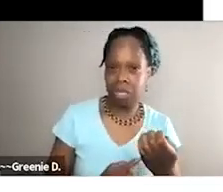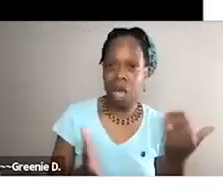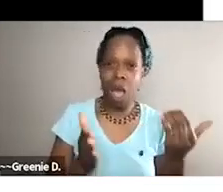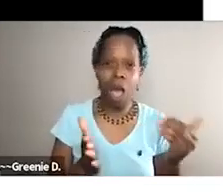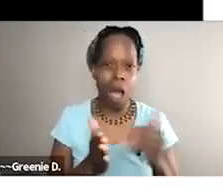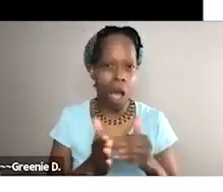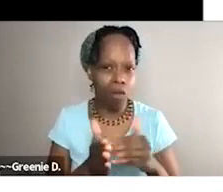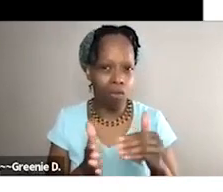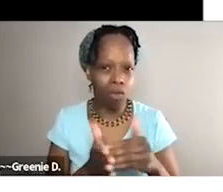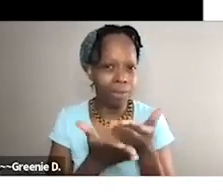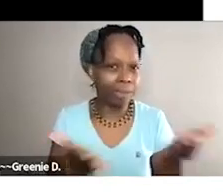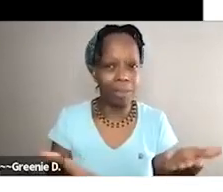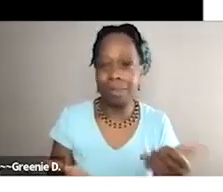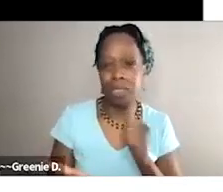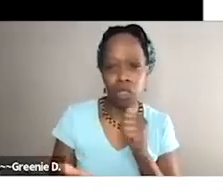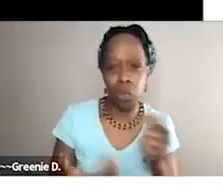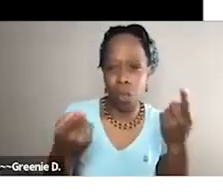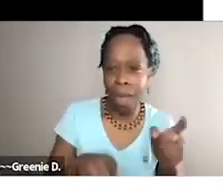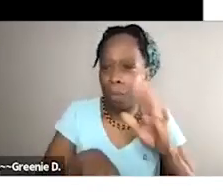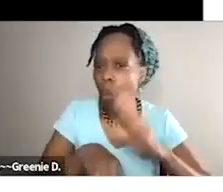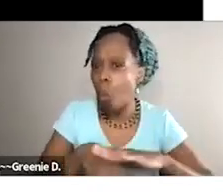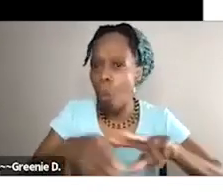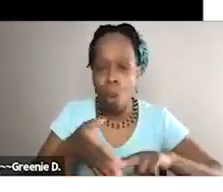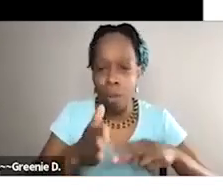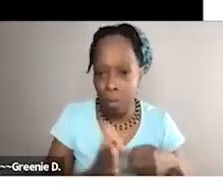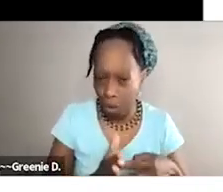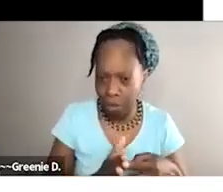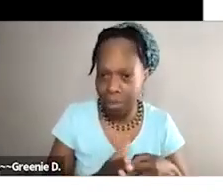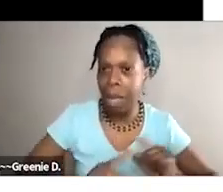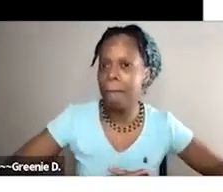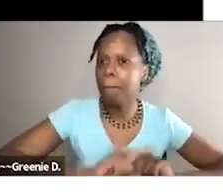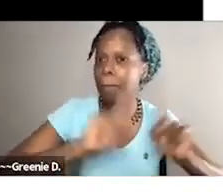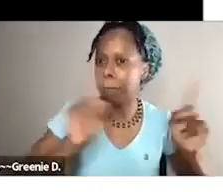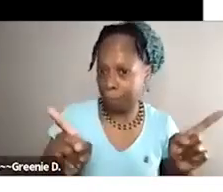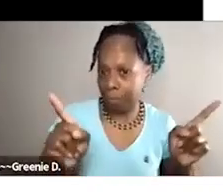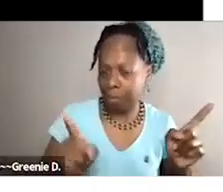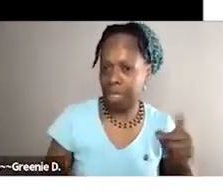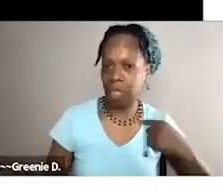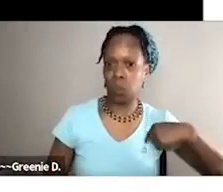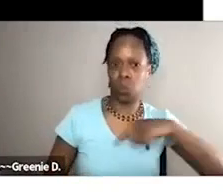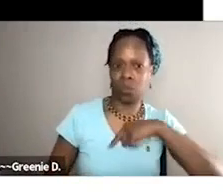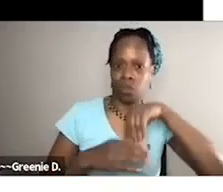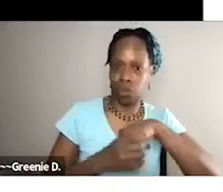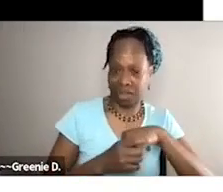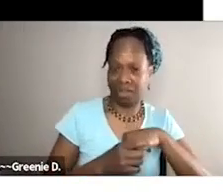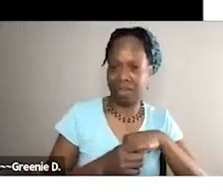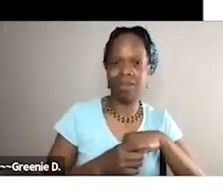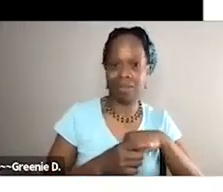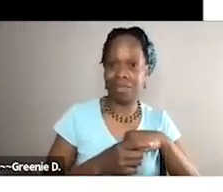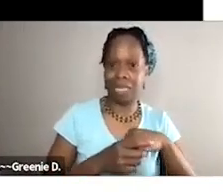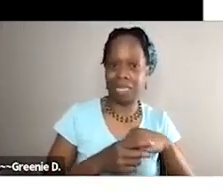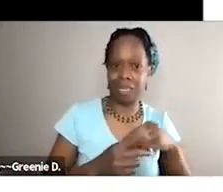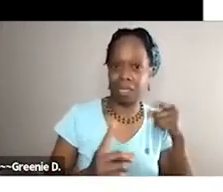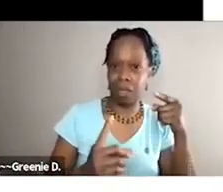aren't intentional. They are unintentional. However, we are in the stage of disability inclusion